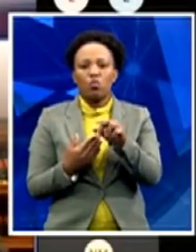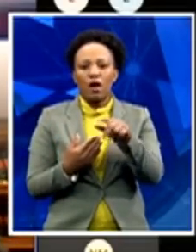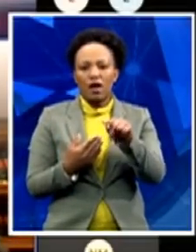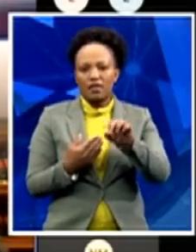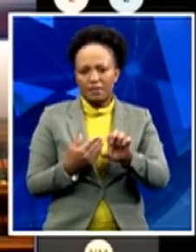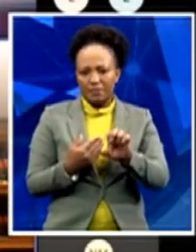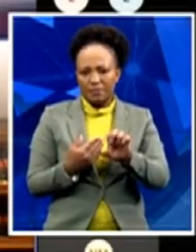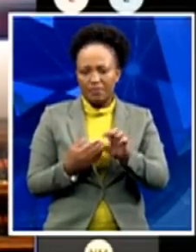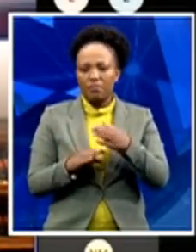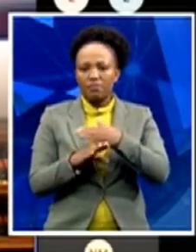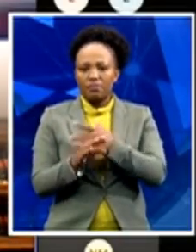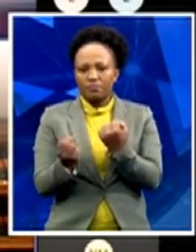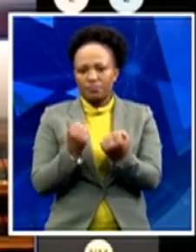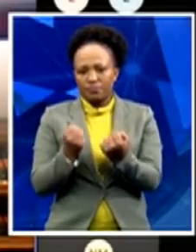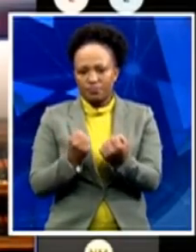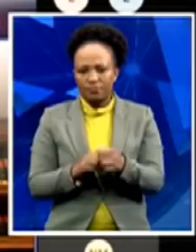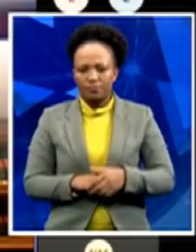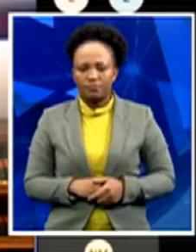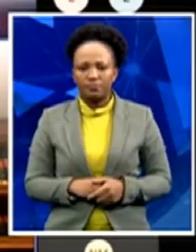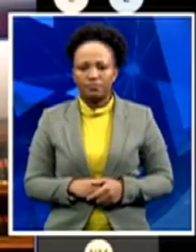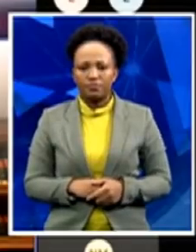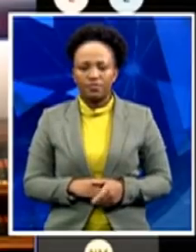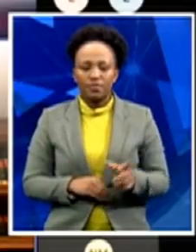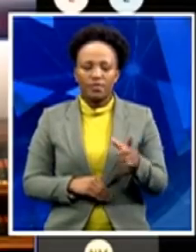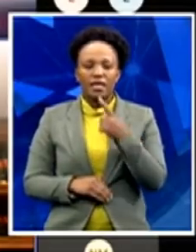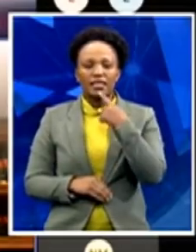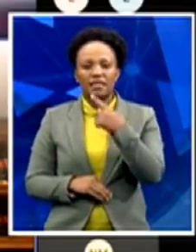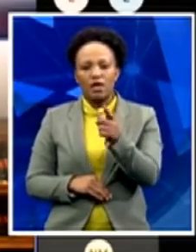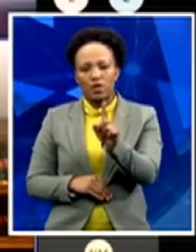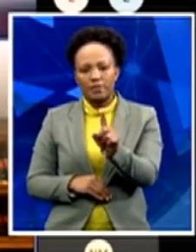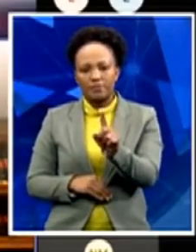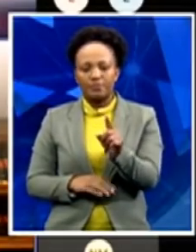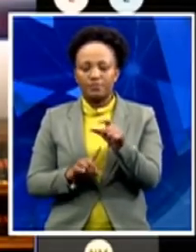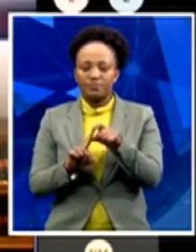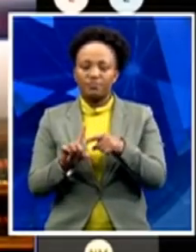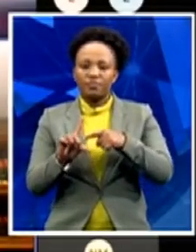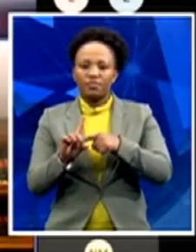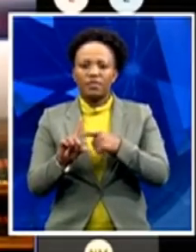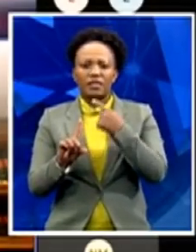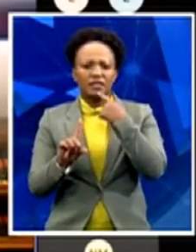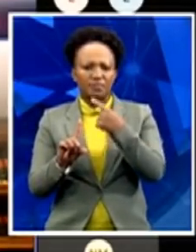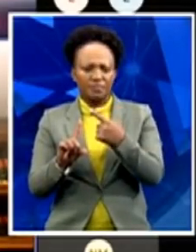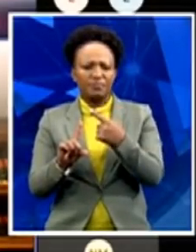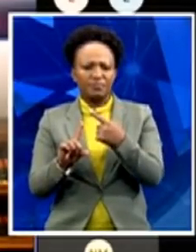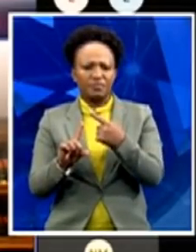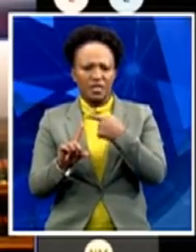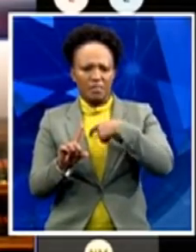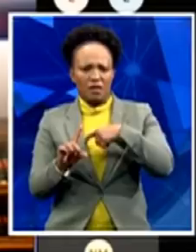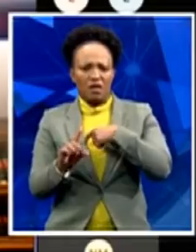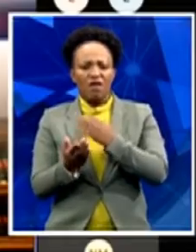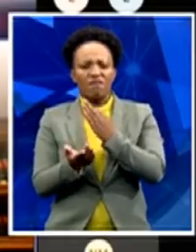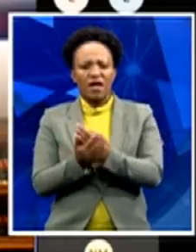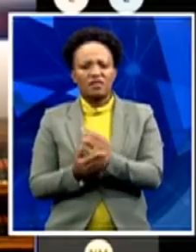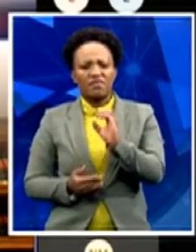What he says is that in her affidavit, she says she has personal knowledge of the facts, but she does not go on to say that they are true